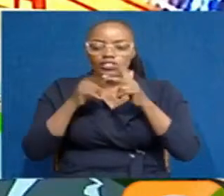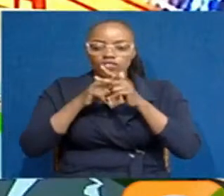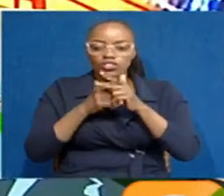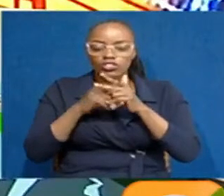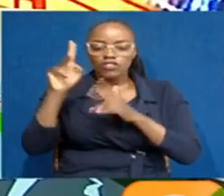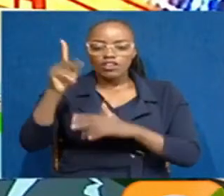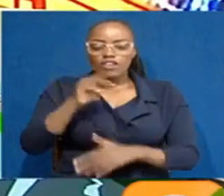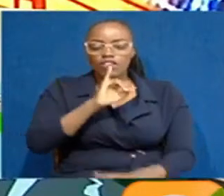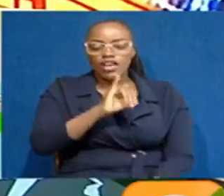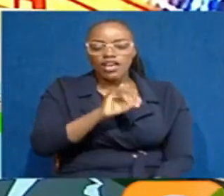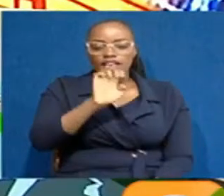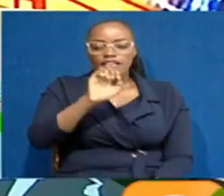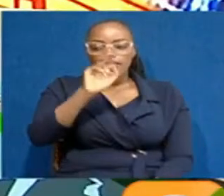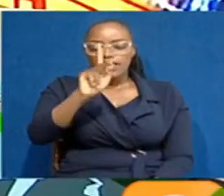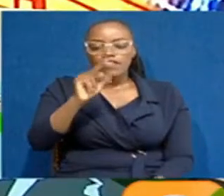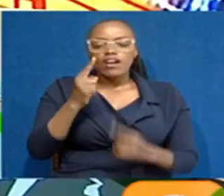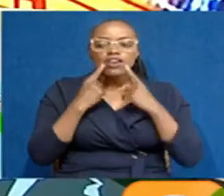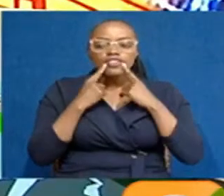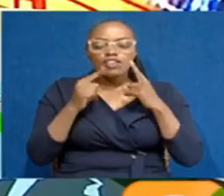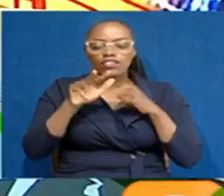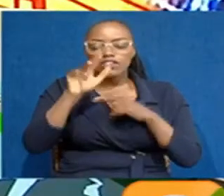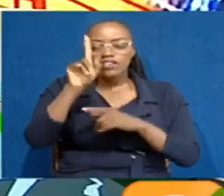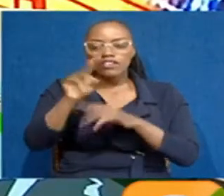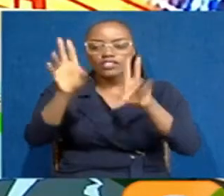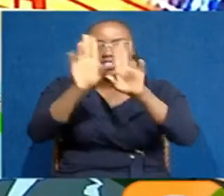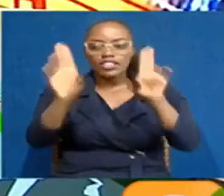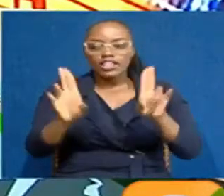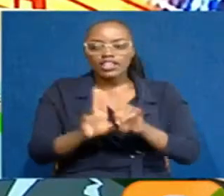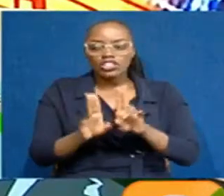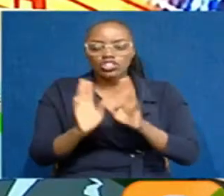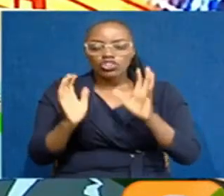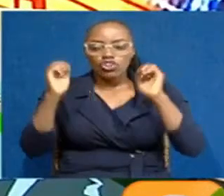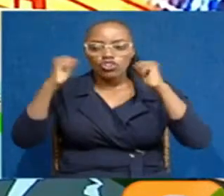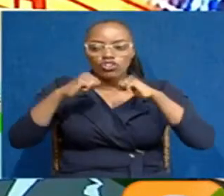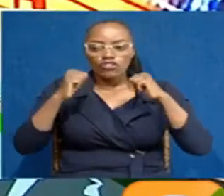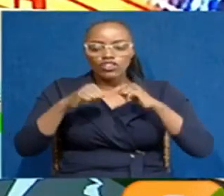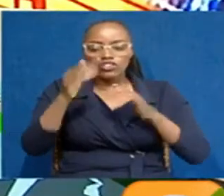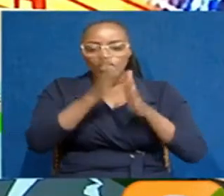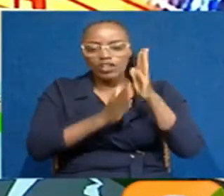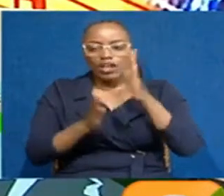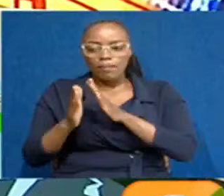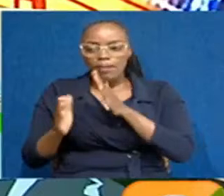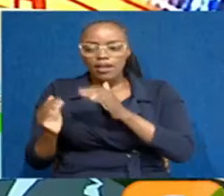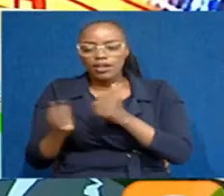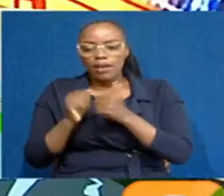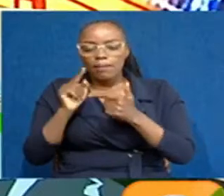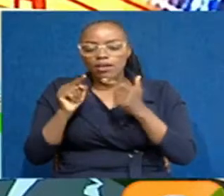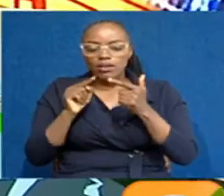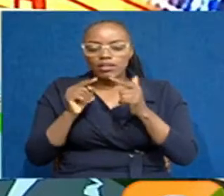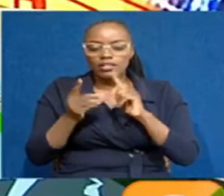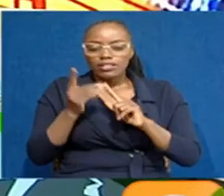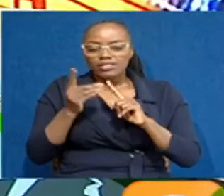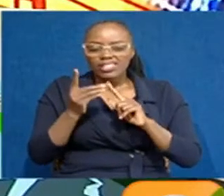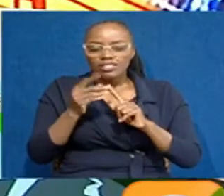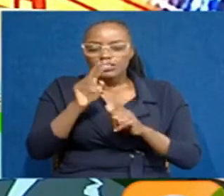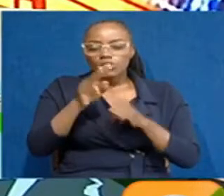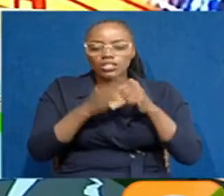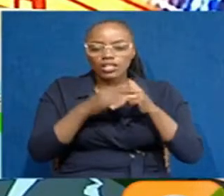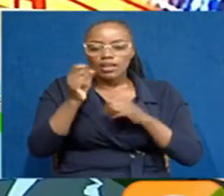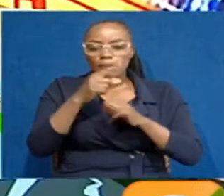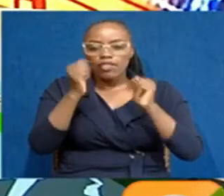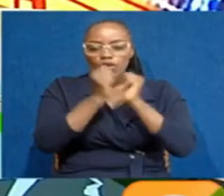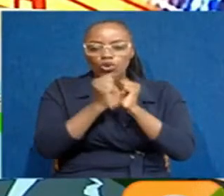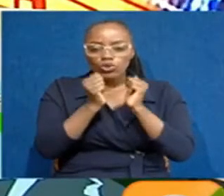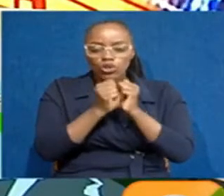Kenya IEK has officially announced the 31st International Convention, scheduled to take place from October 29th to the 1st of